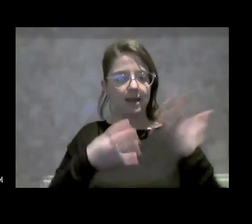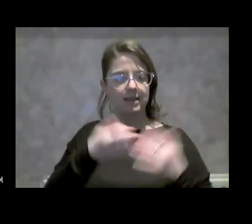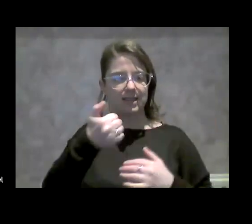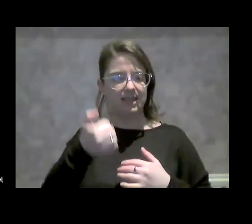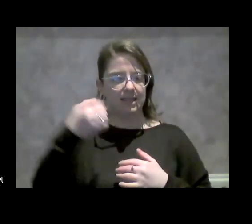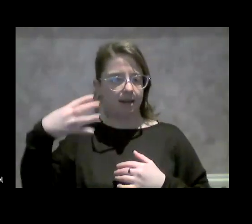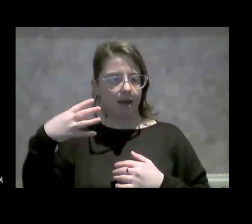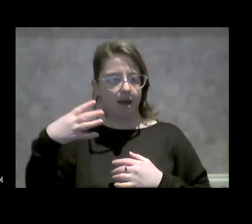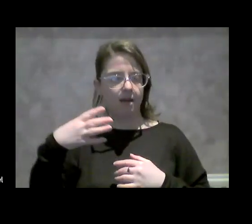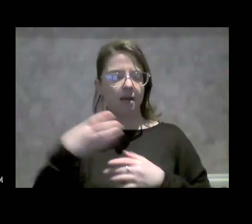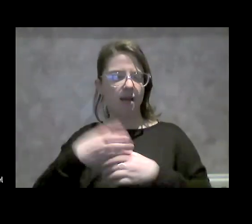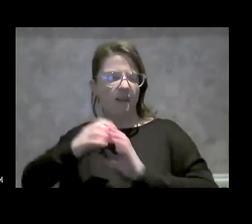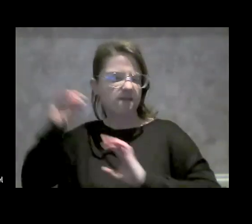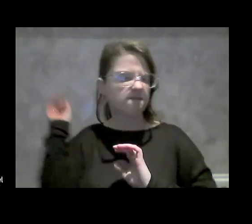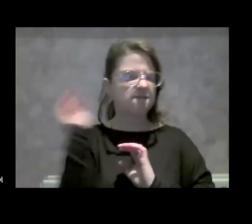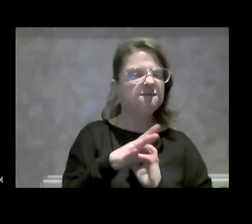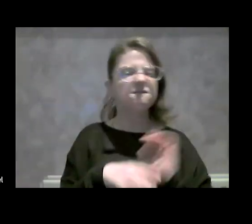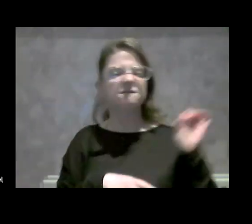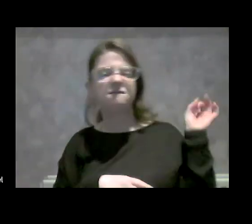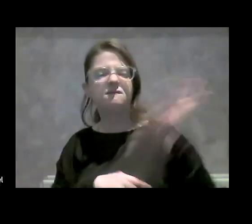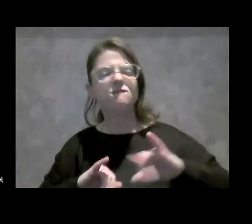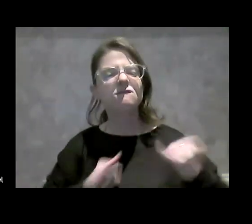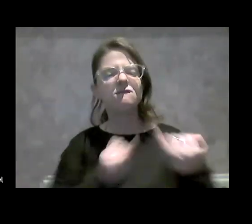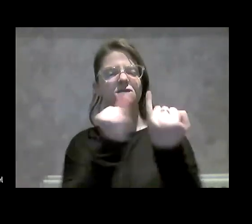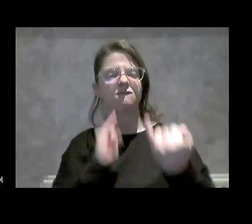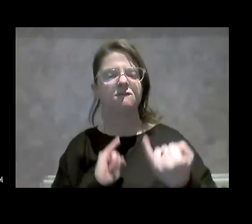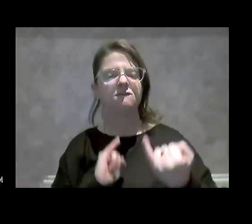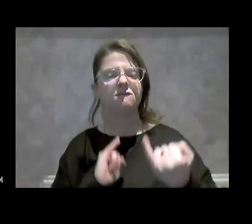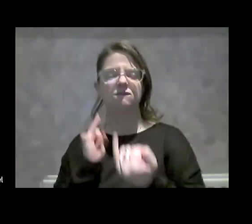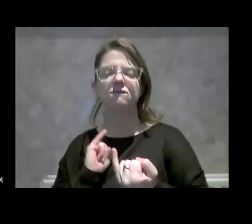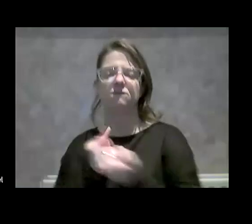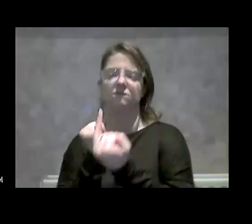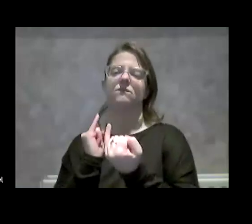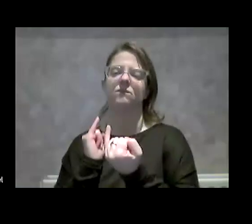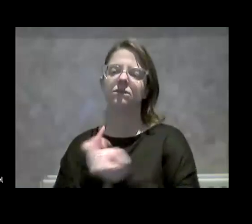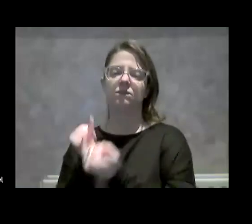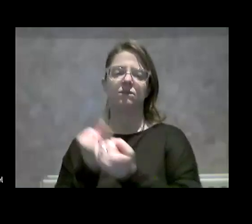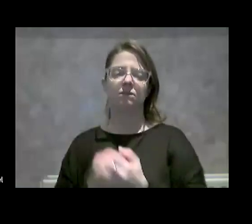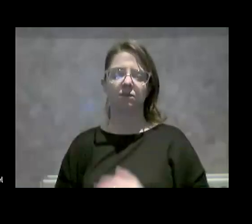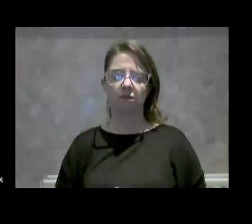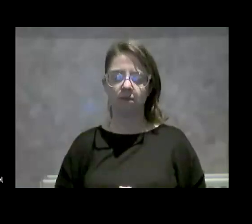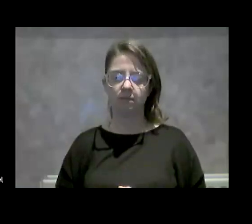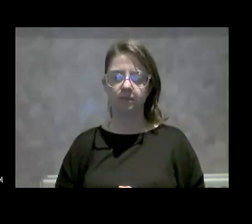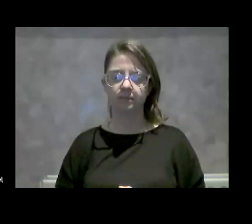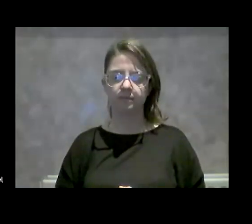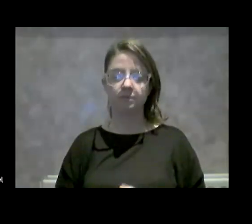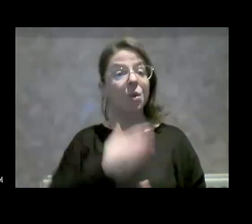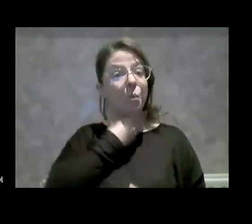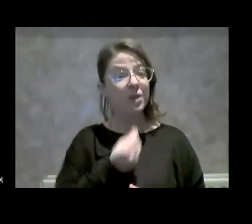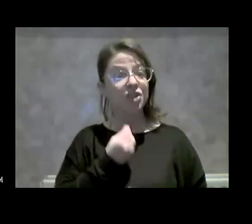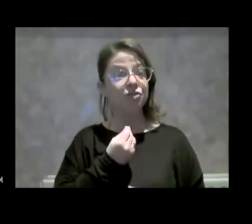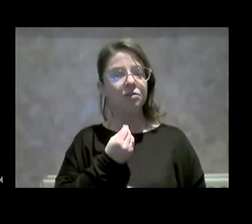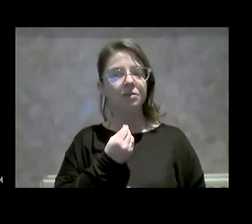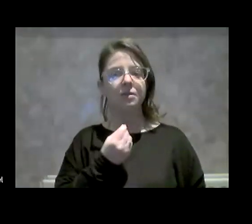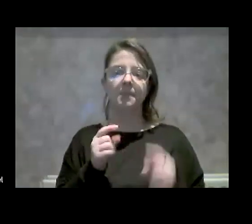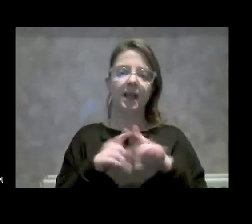throwing cans and performing kick lines in the face of nightstick brutality. They wished they could